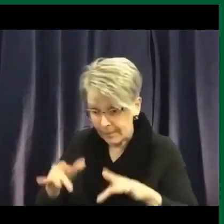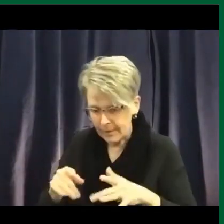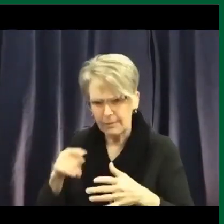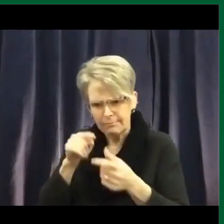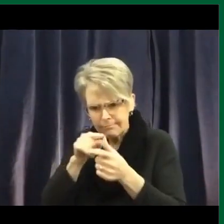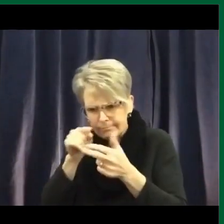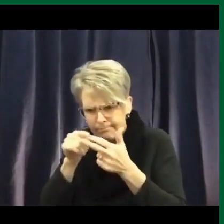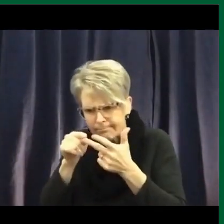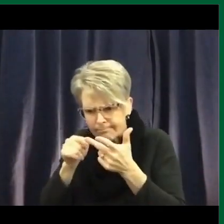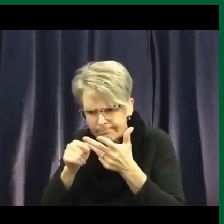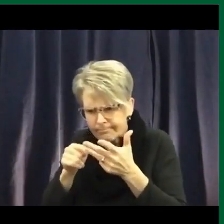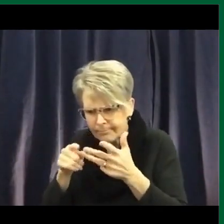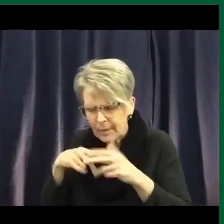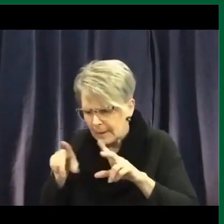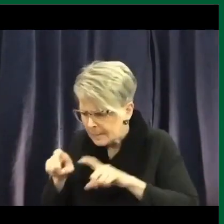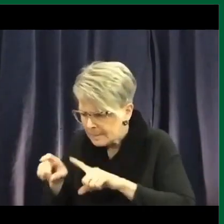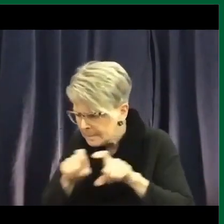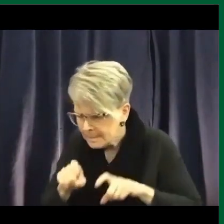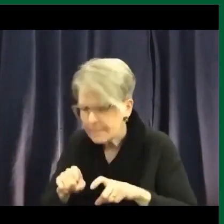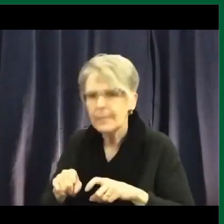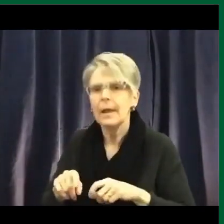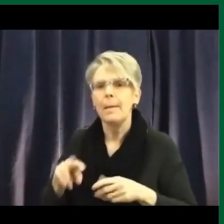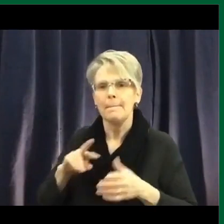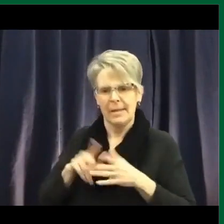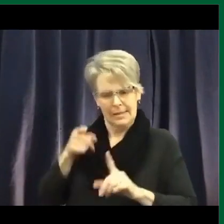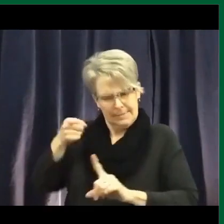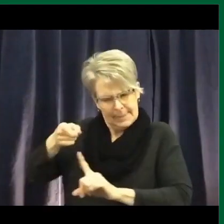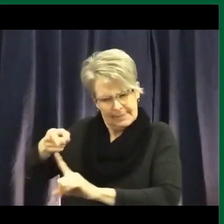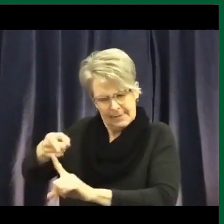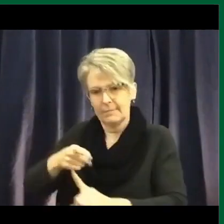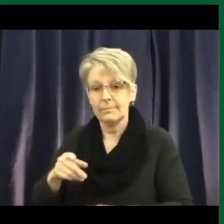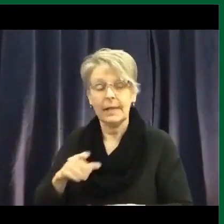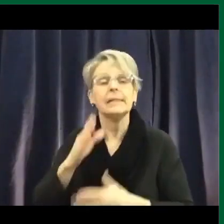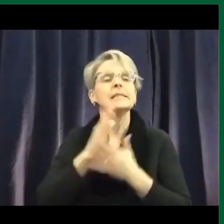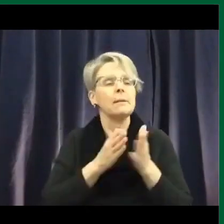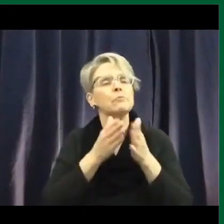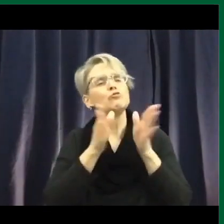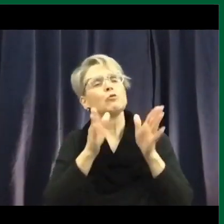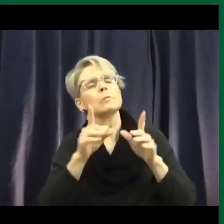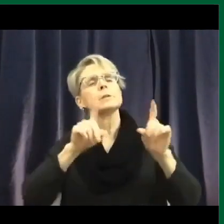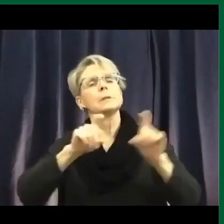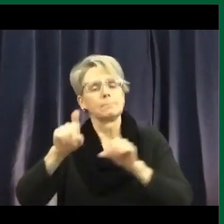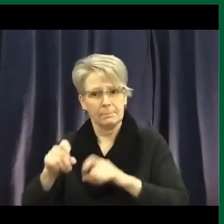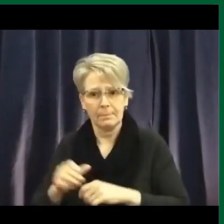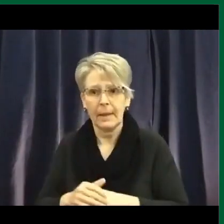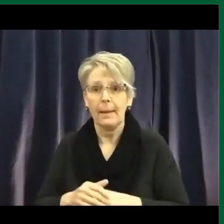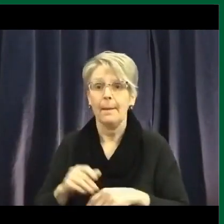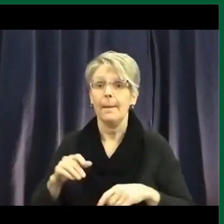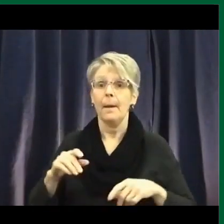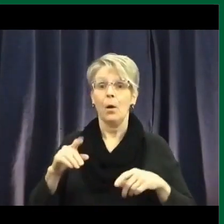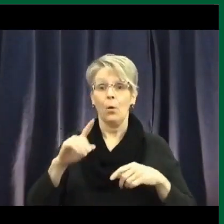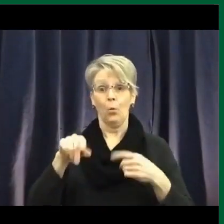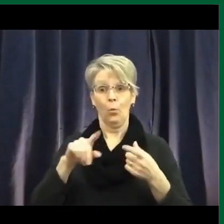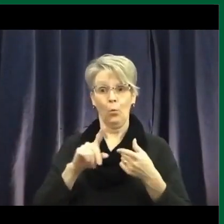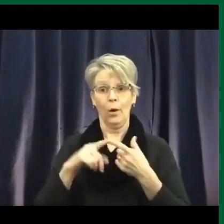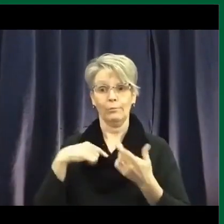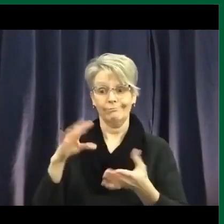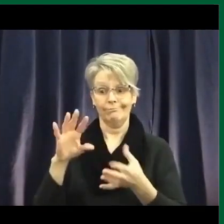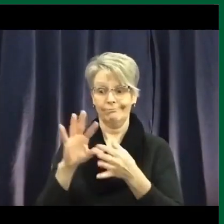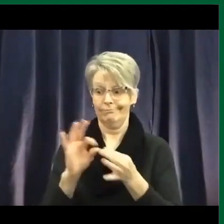other concerns, and a bit of random sampling. So it was a bit of oversampling. But I think, as we speak, starting this